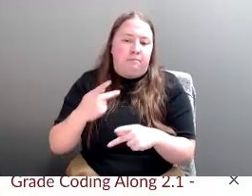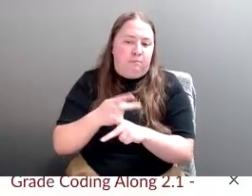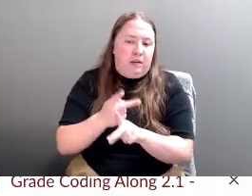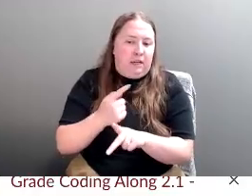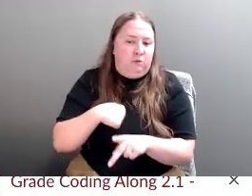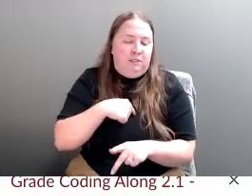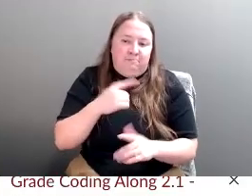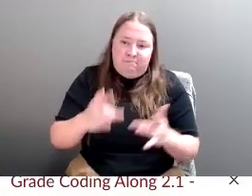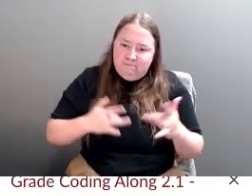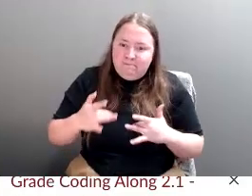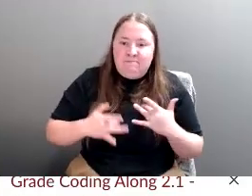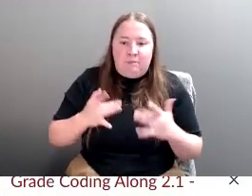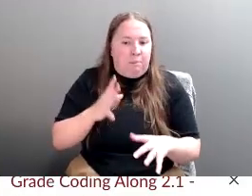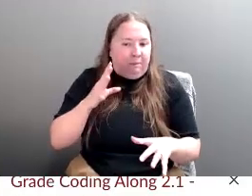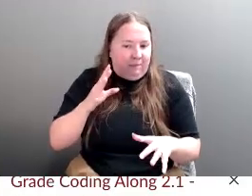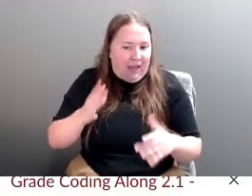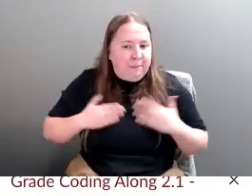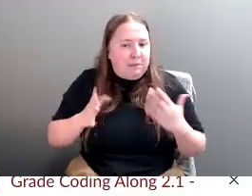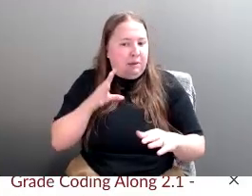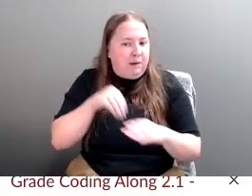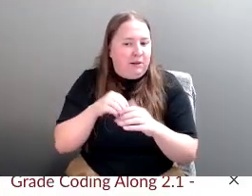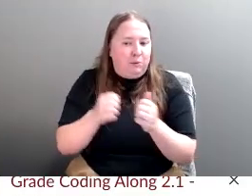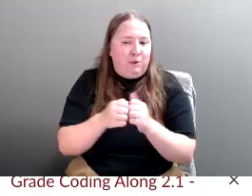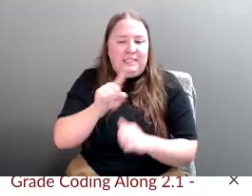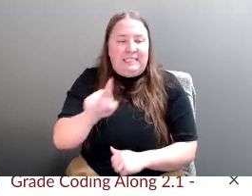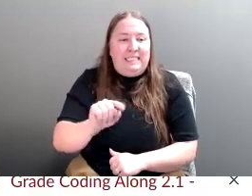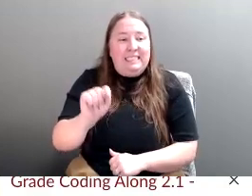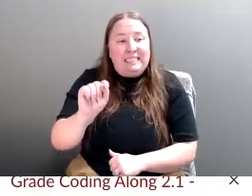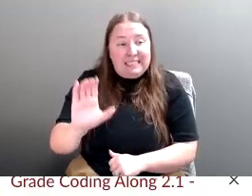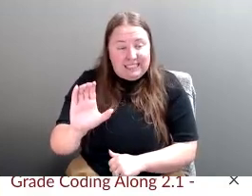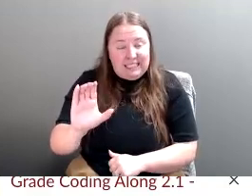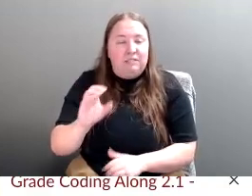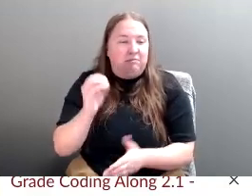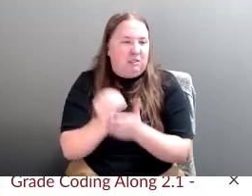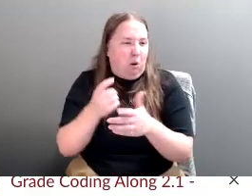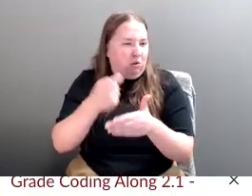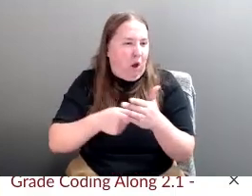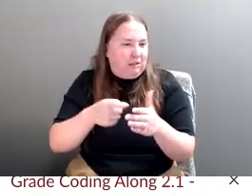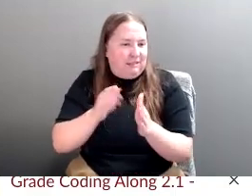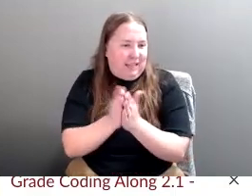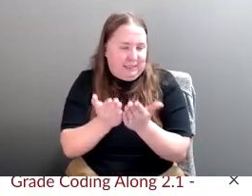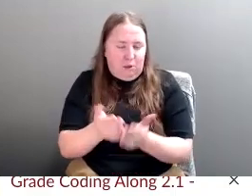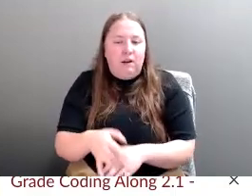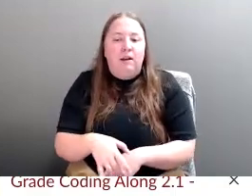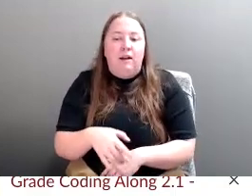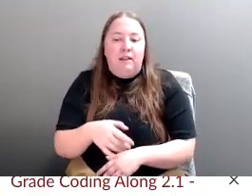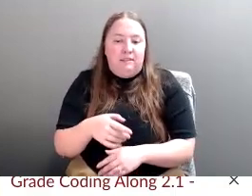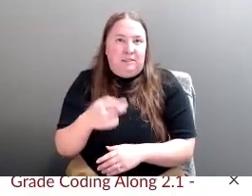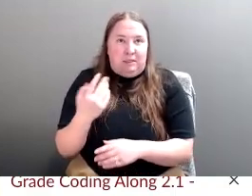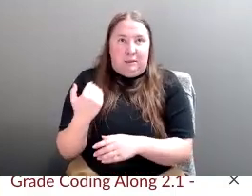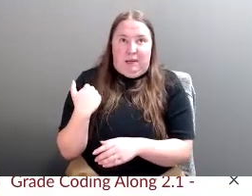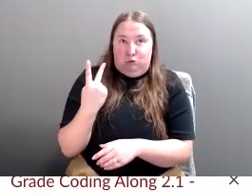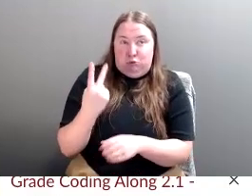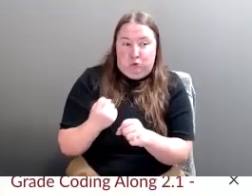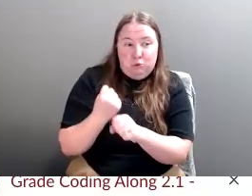so happy to be a part of with the ZTC we've been working on for the last coming up on